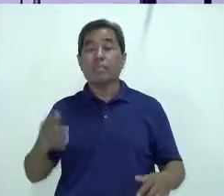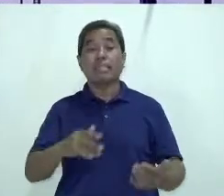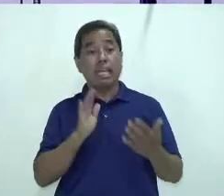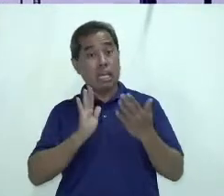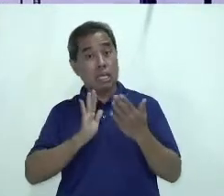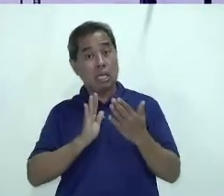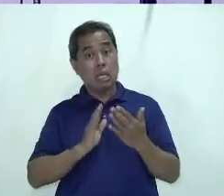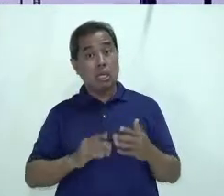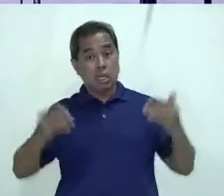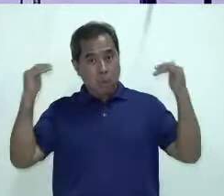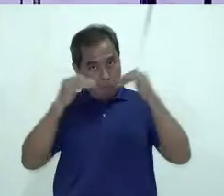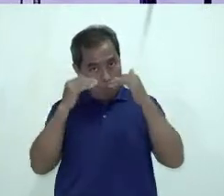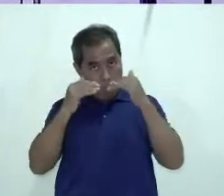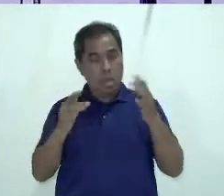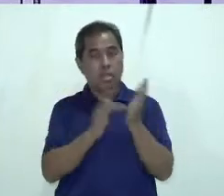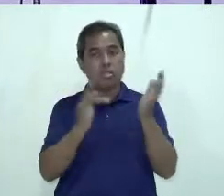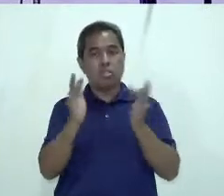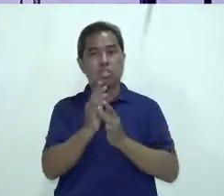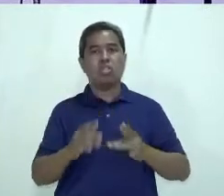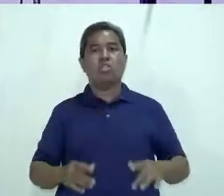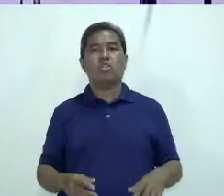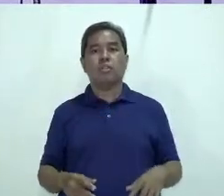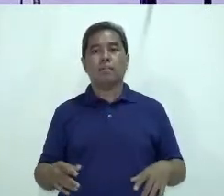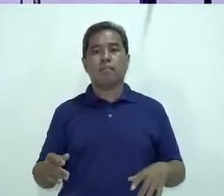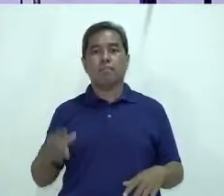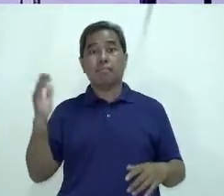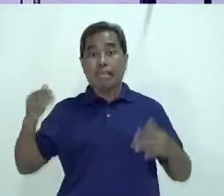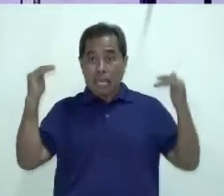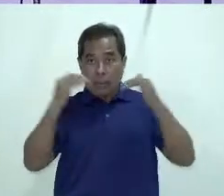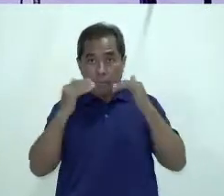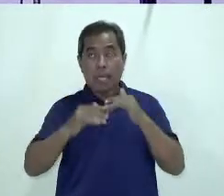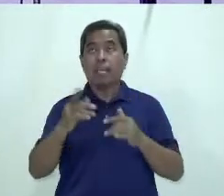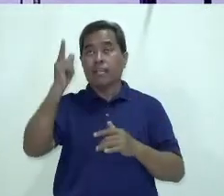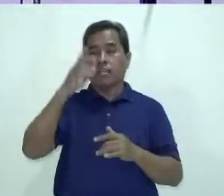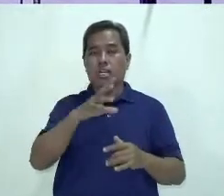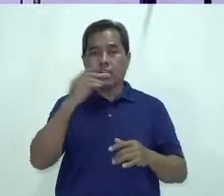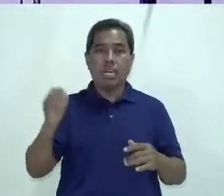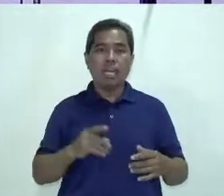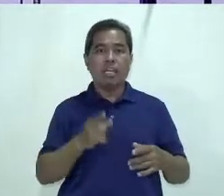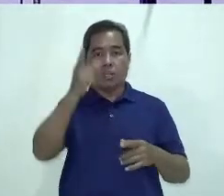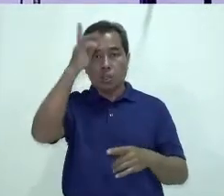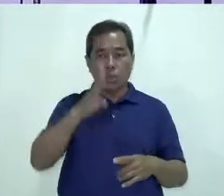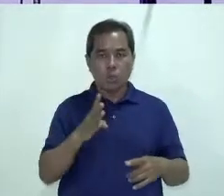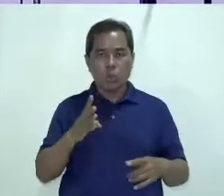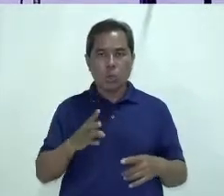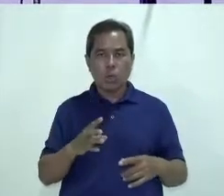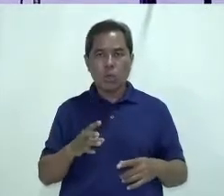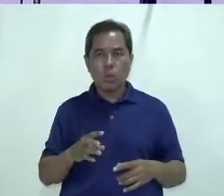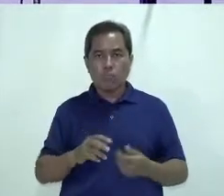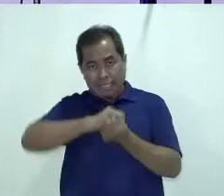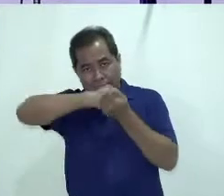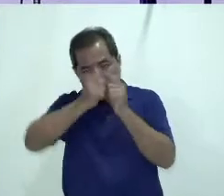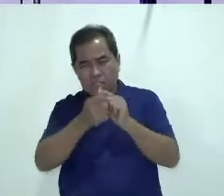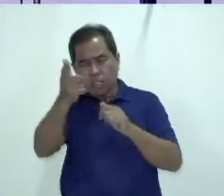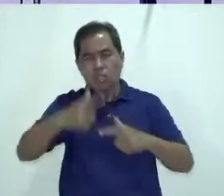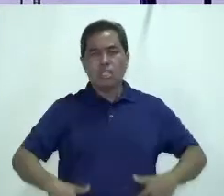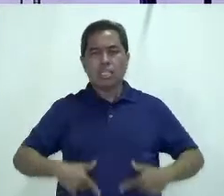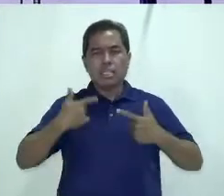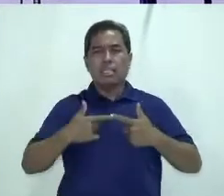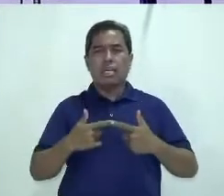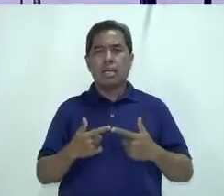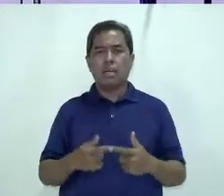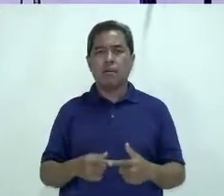Jesus. They had encountered God. And God had transformed their life from